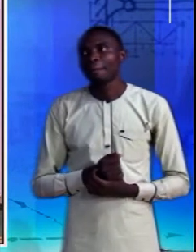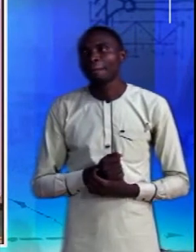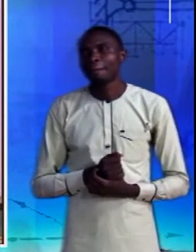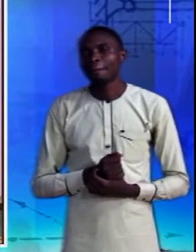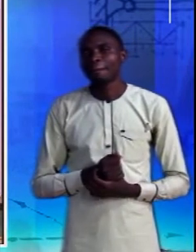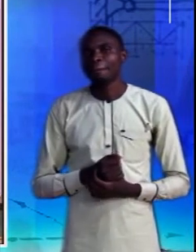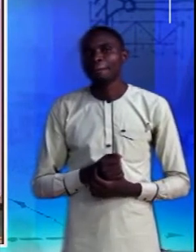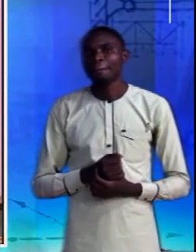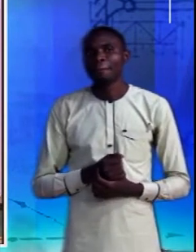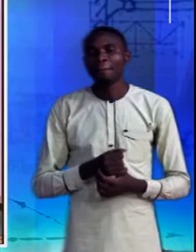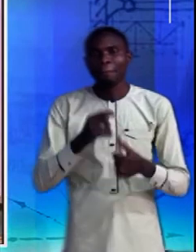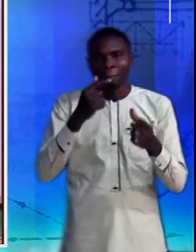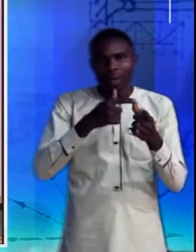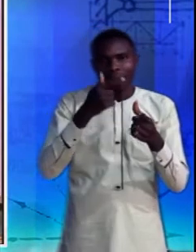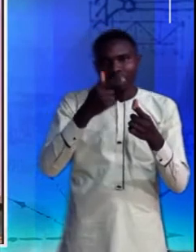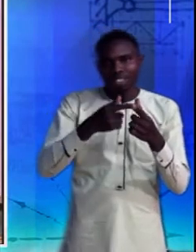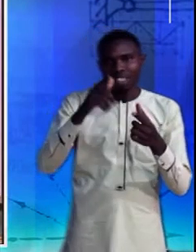second.